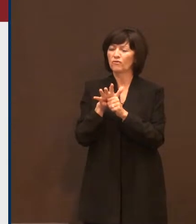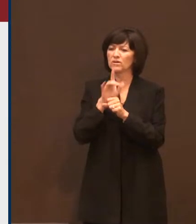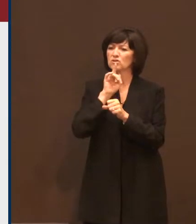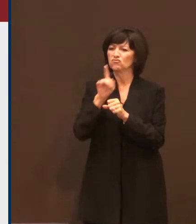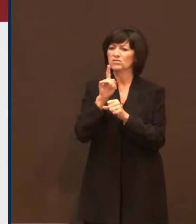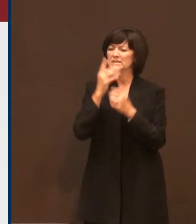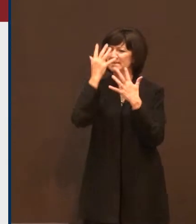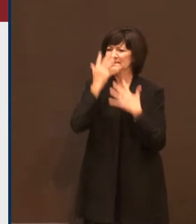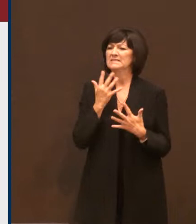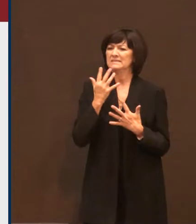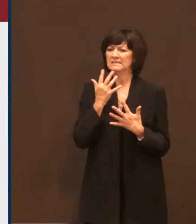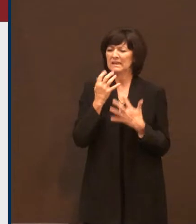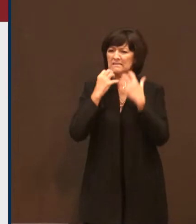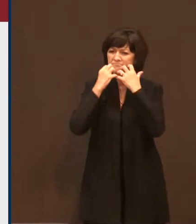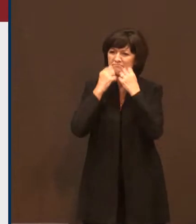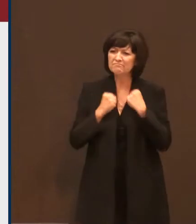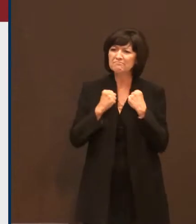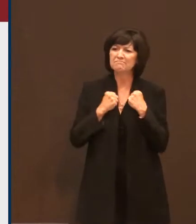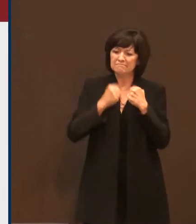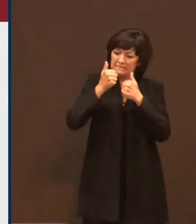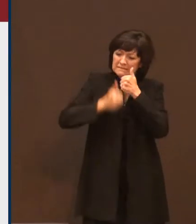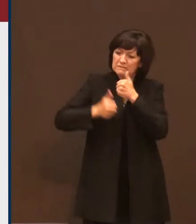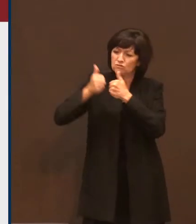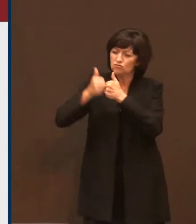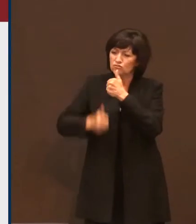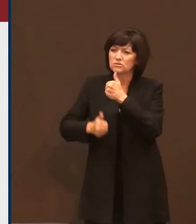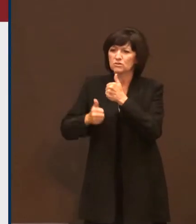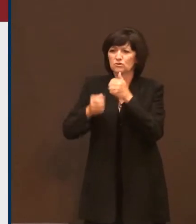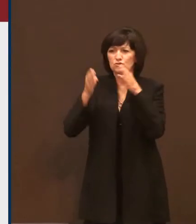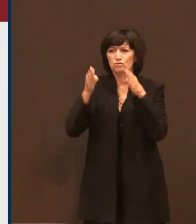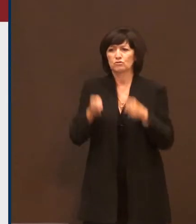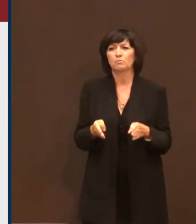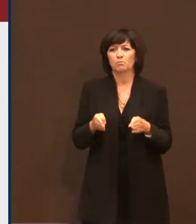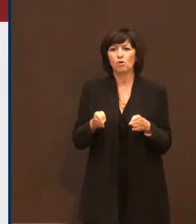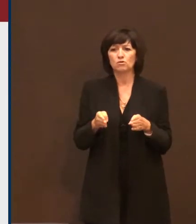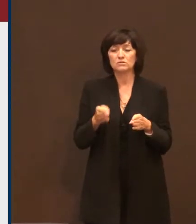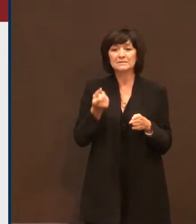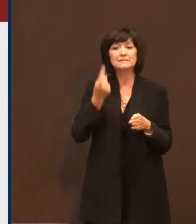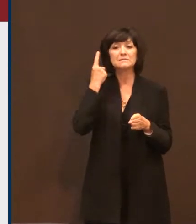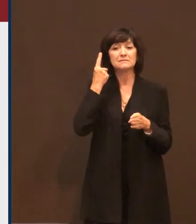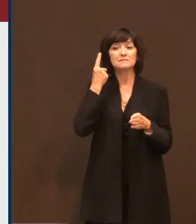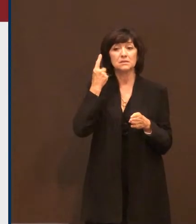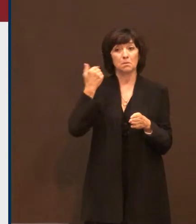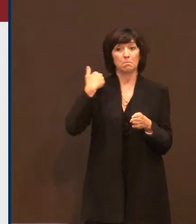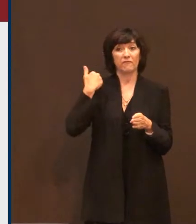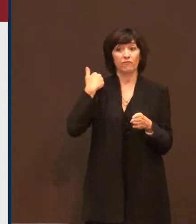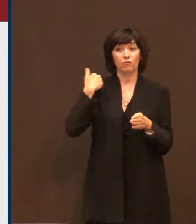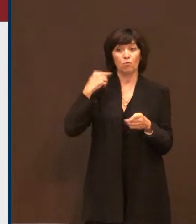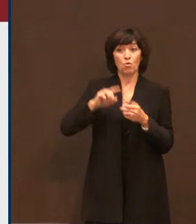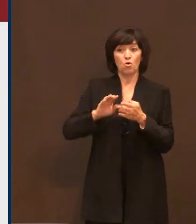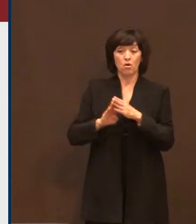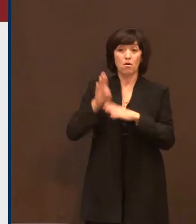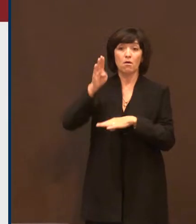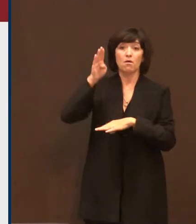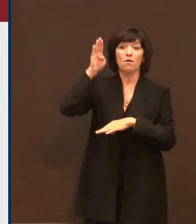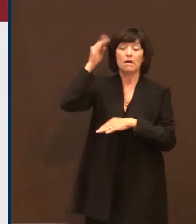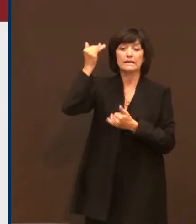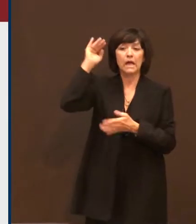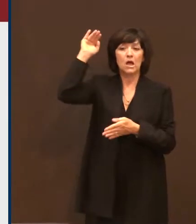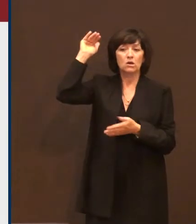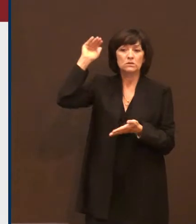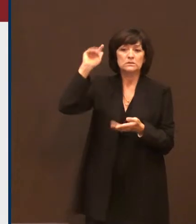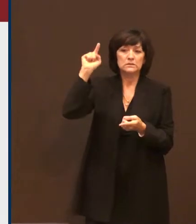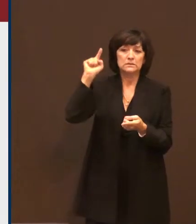every one. We have a chart, though, that shows how that has really leveled off, which is a very positive thing, obviously,